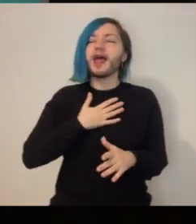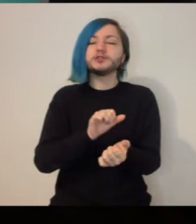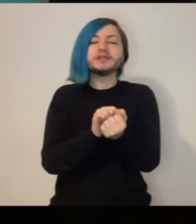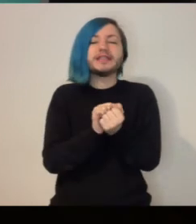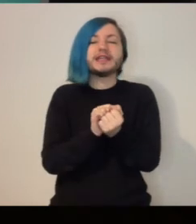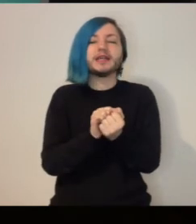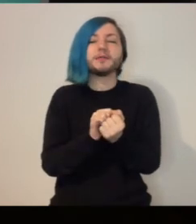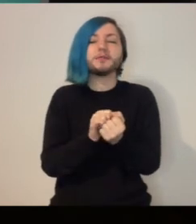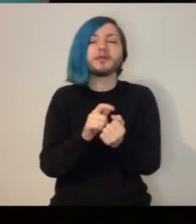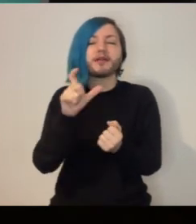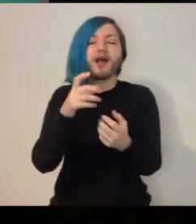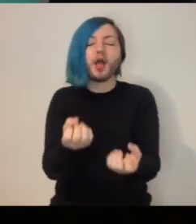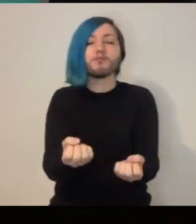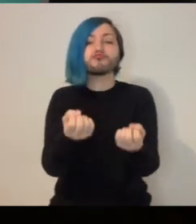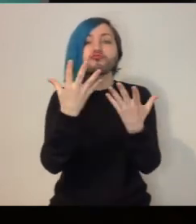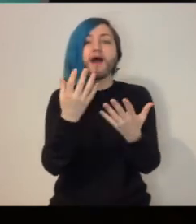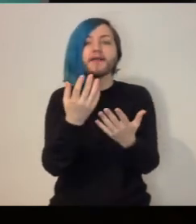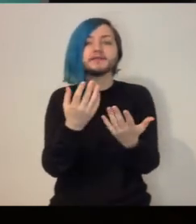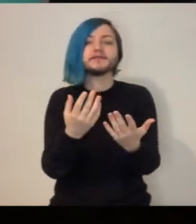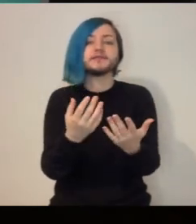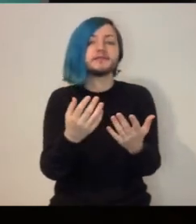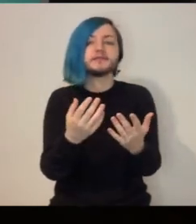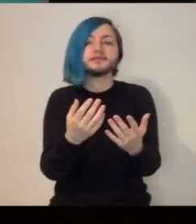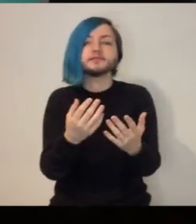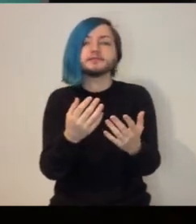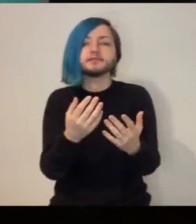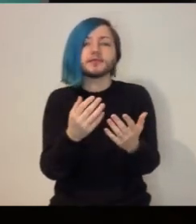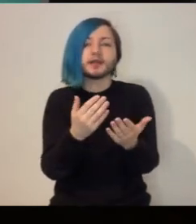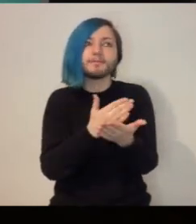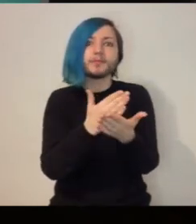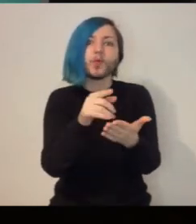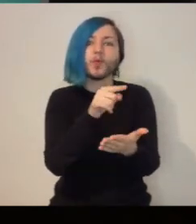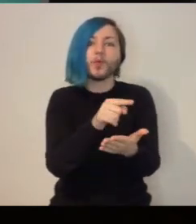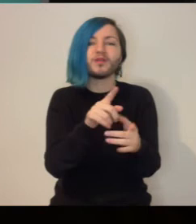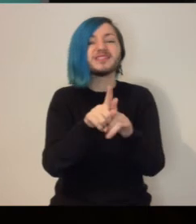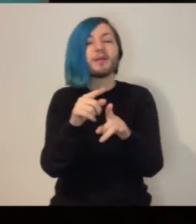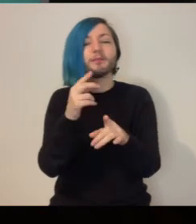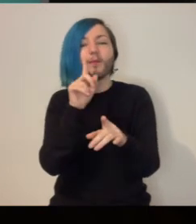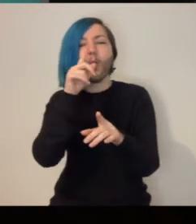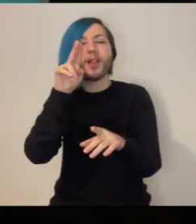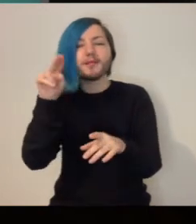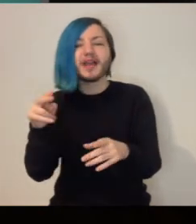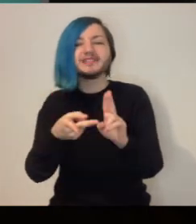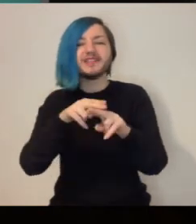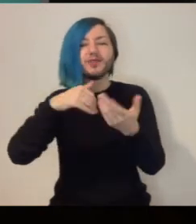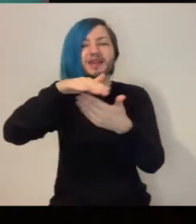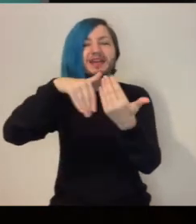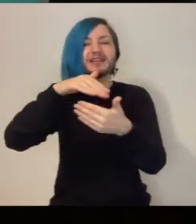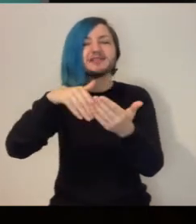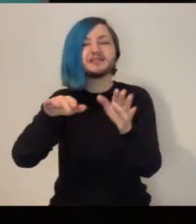purity and the brilliance of the colour when you start to put them on top of each other. Much like oil paints, you end up with more sort of dirtier colours.